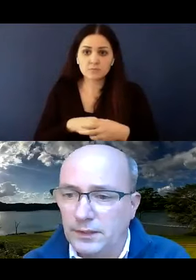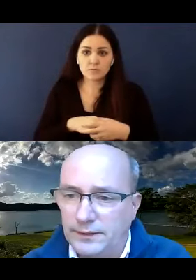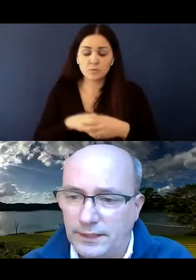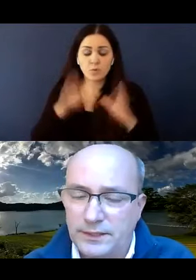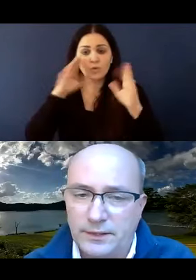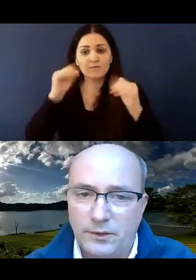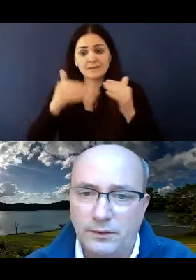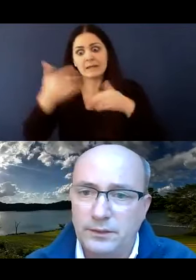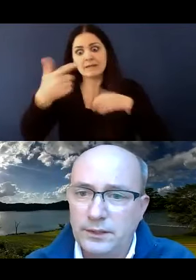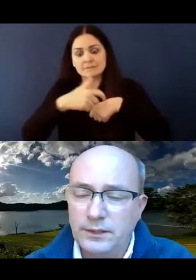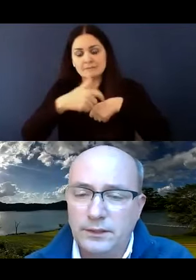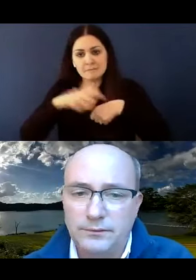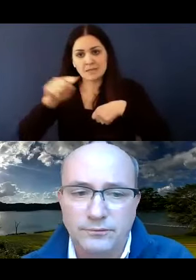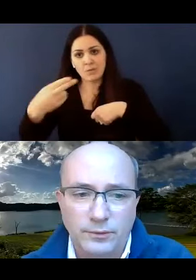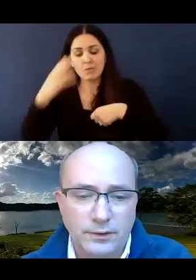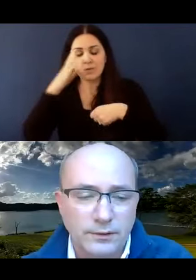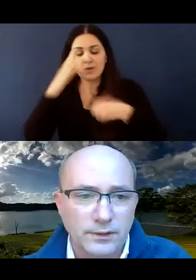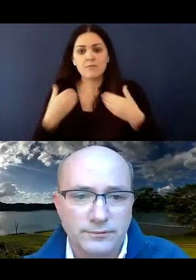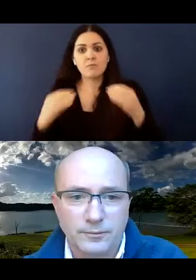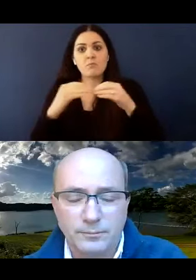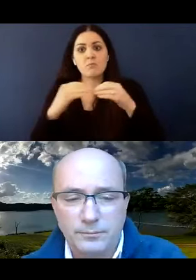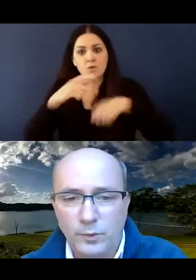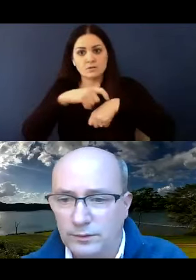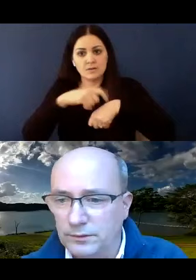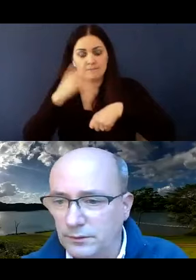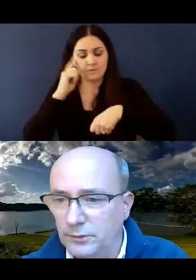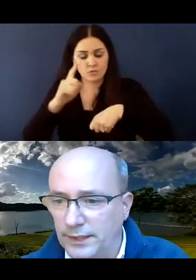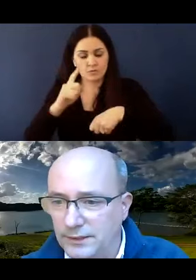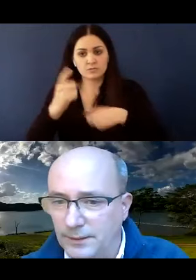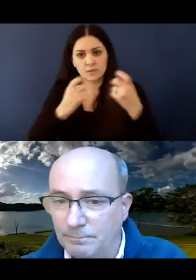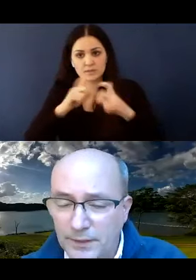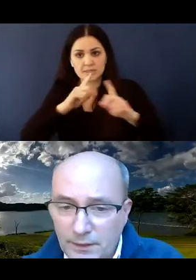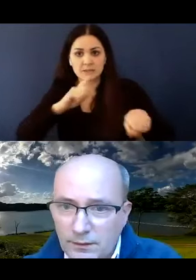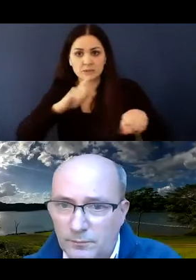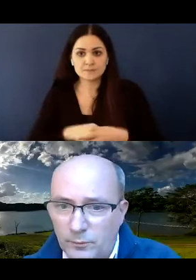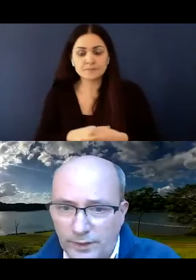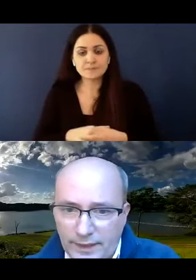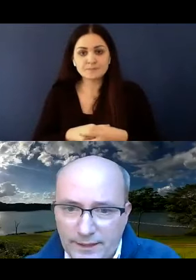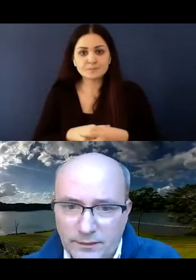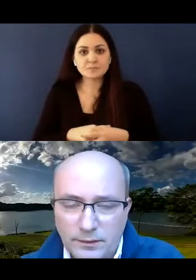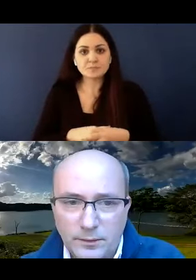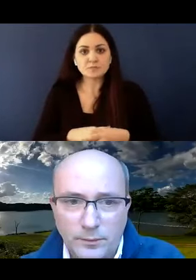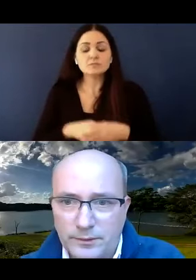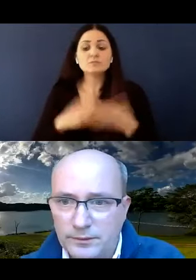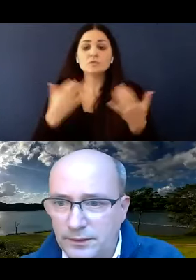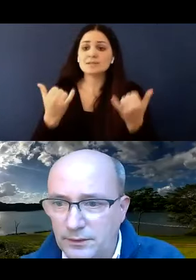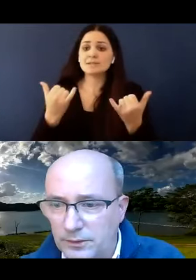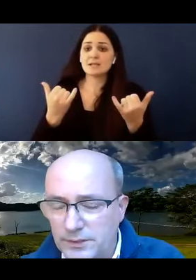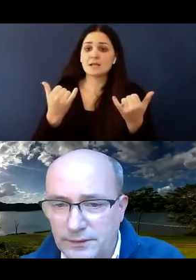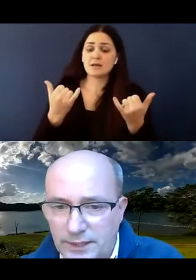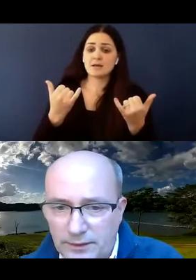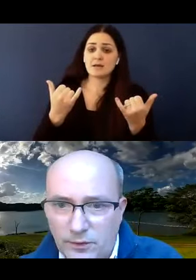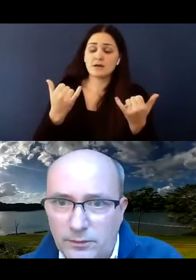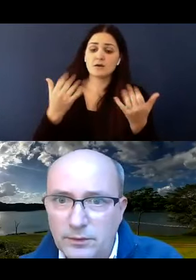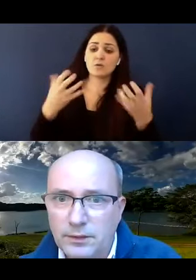time at the next town hall for more Q&A time. With that, I want to close